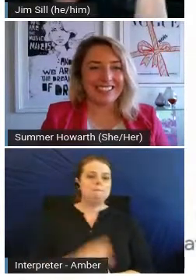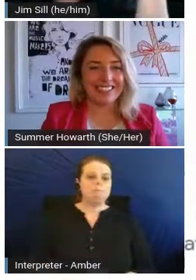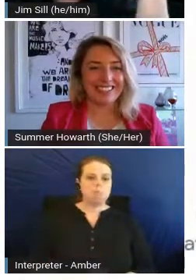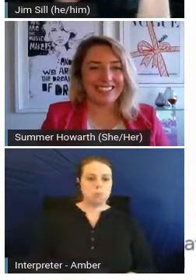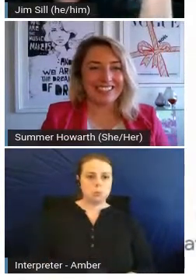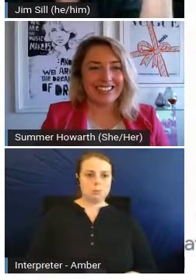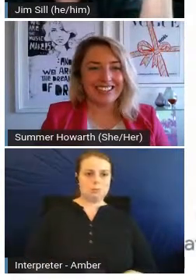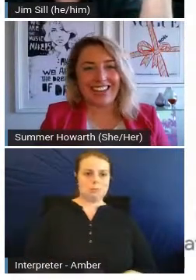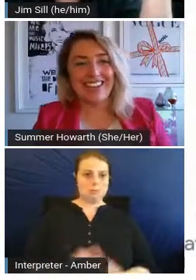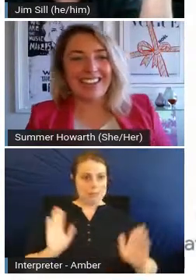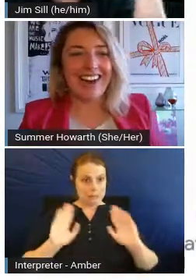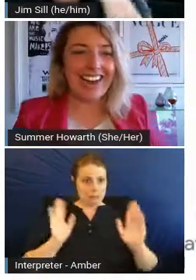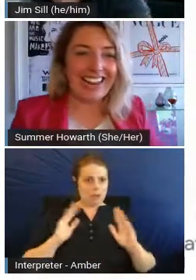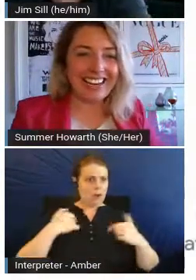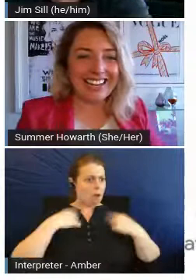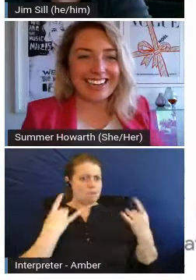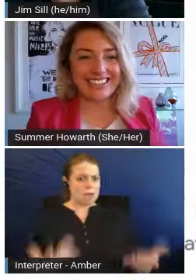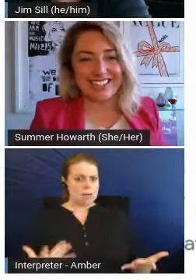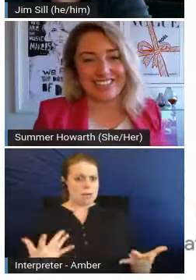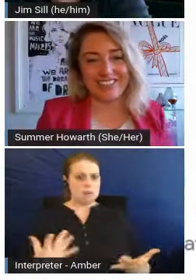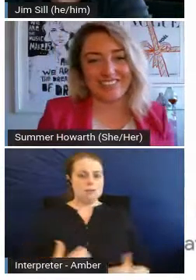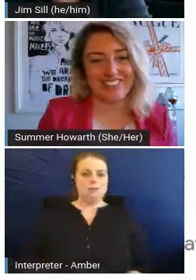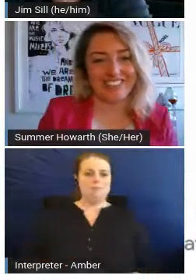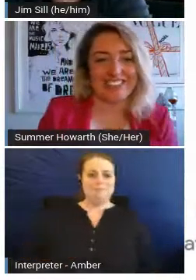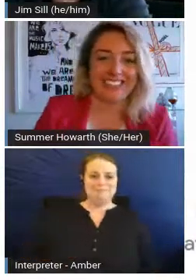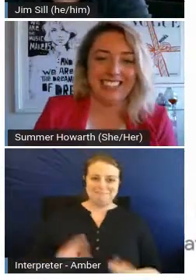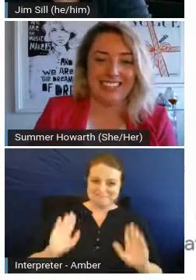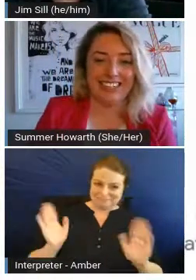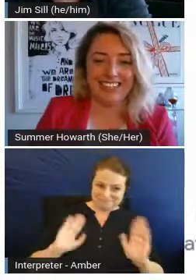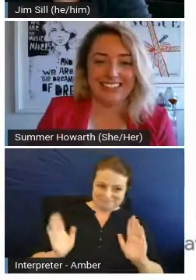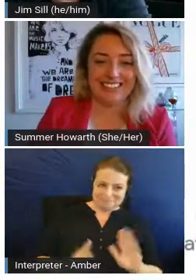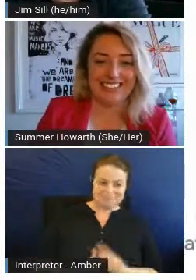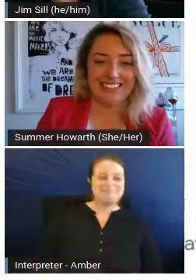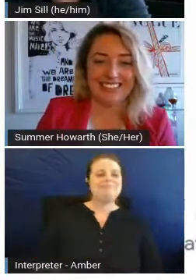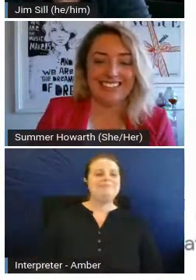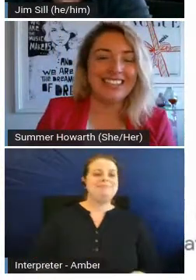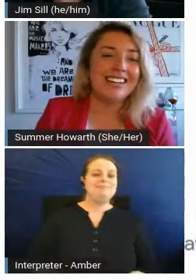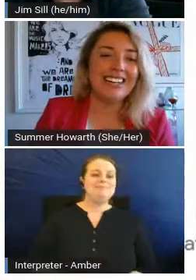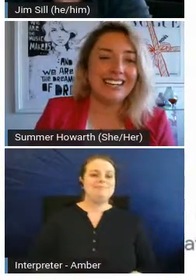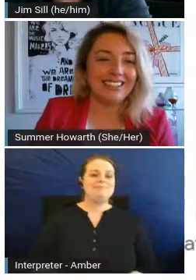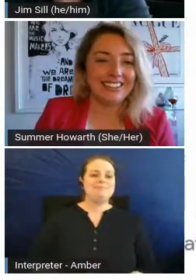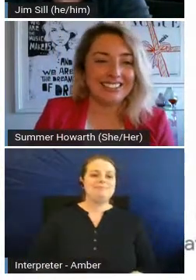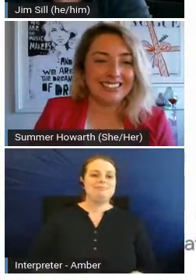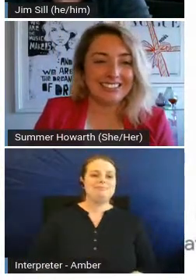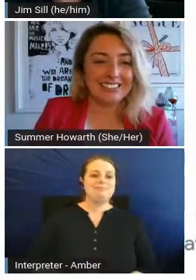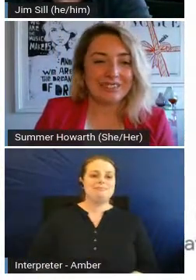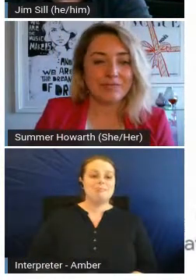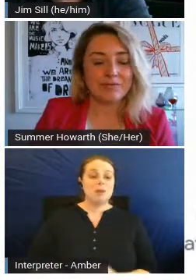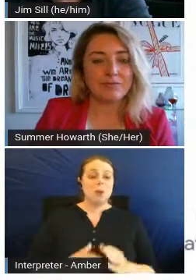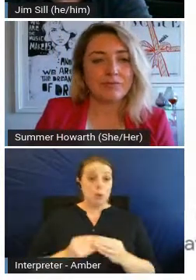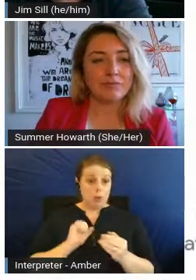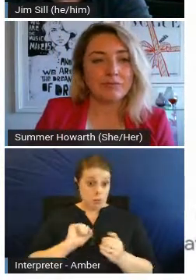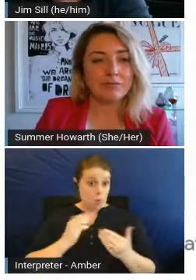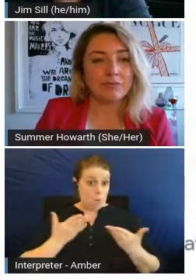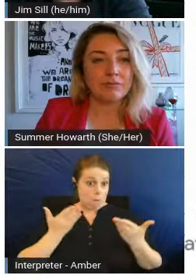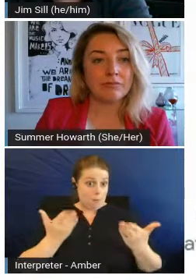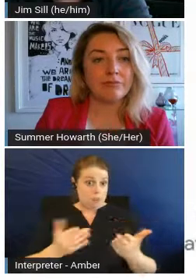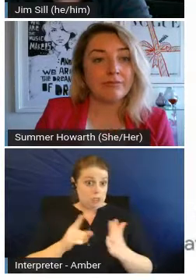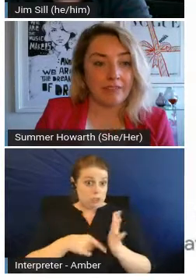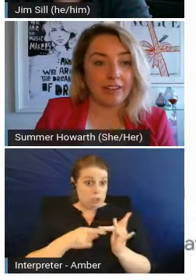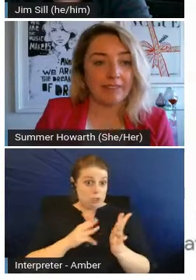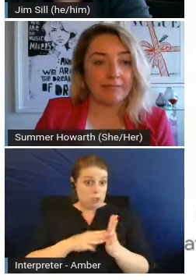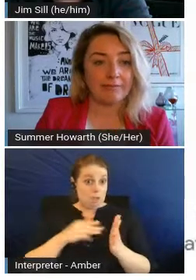hello. I'm ready. Always ready. I think, well, if that's with your permission, I'm just going to sit out for a